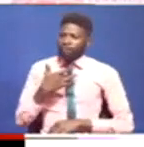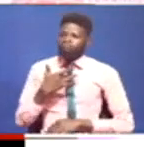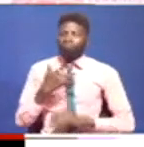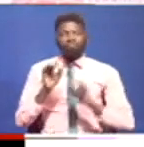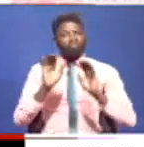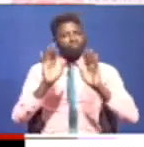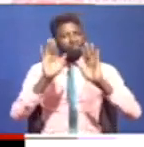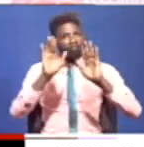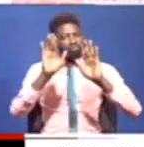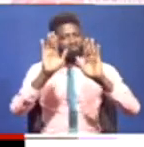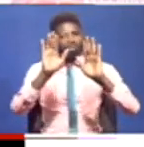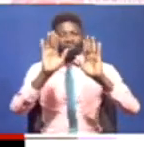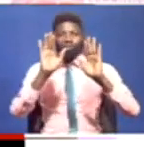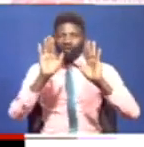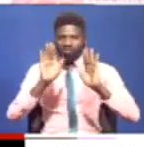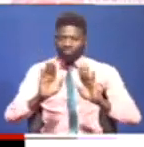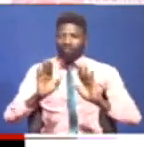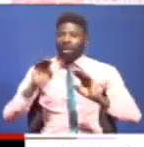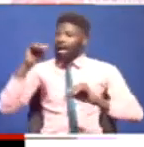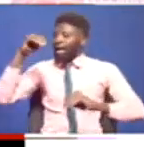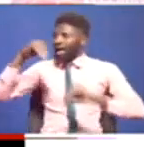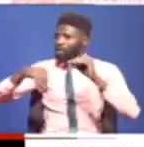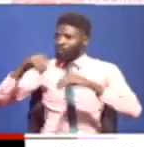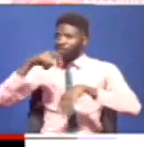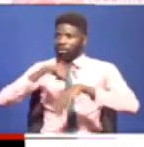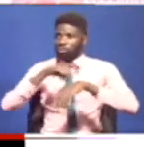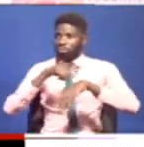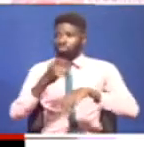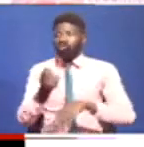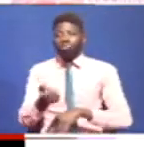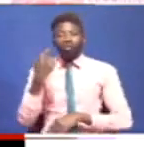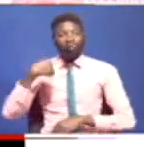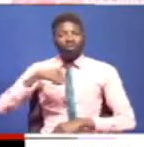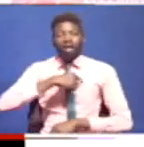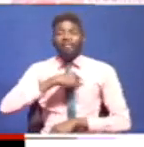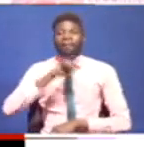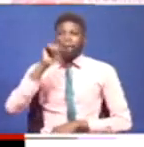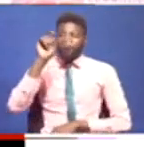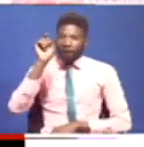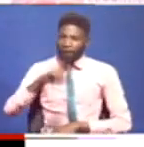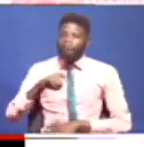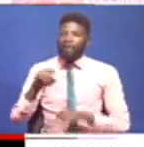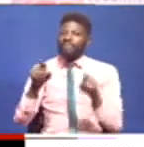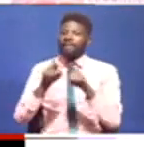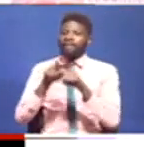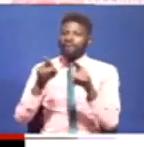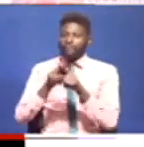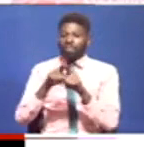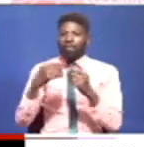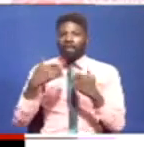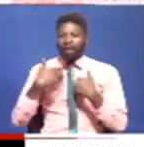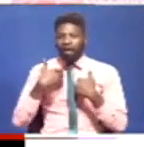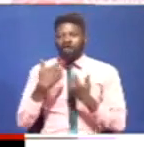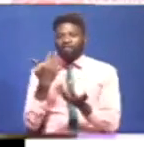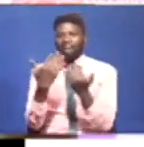for elections, when they come, we must light up the flame of